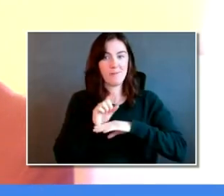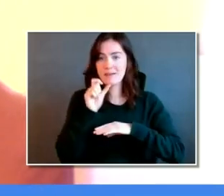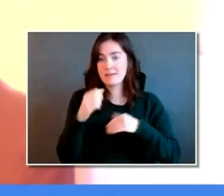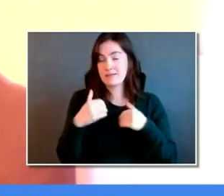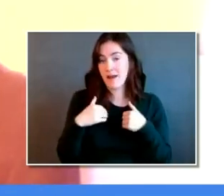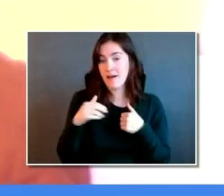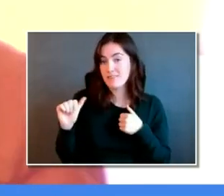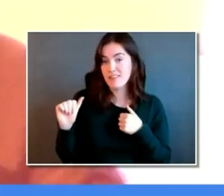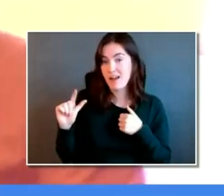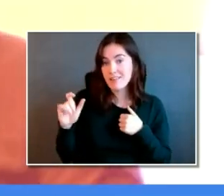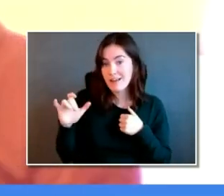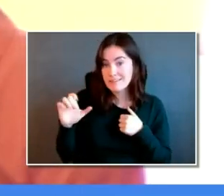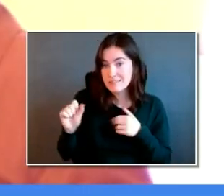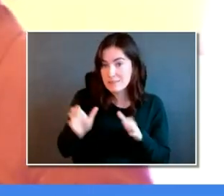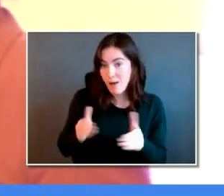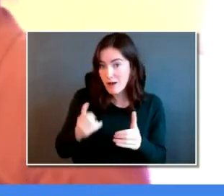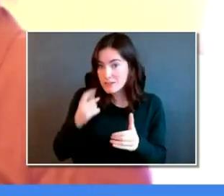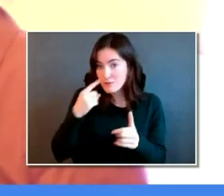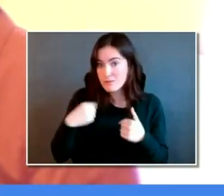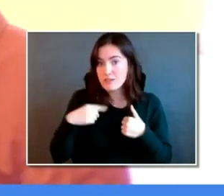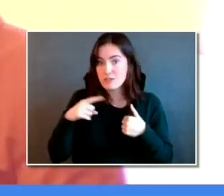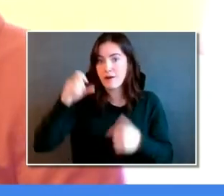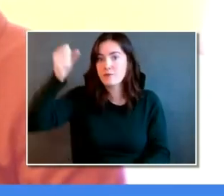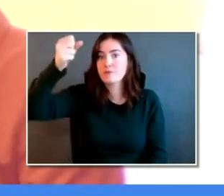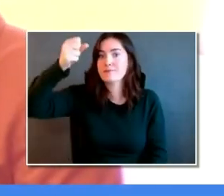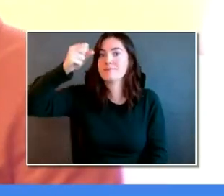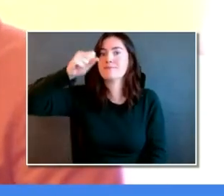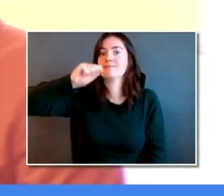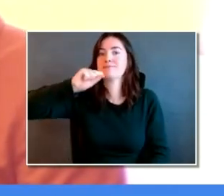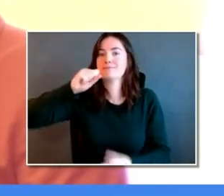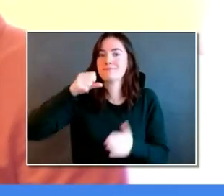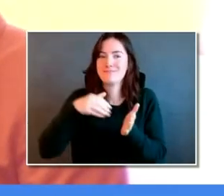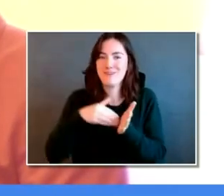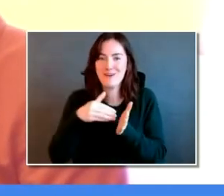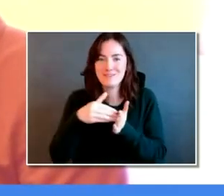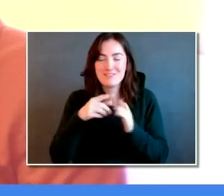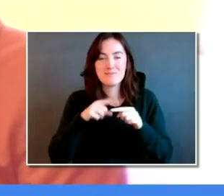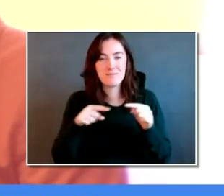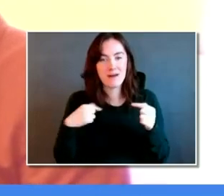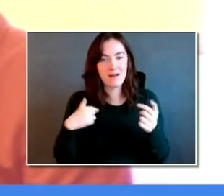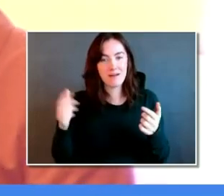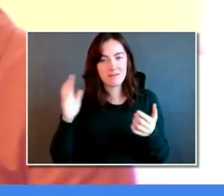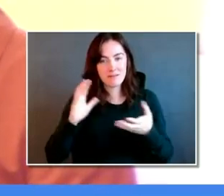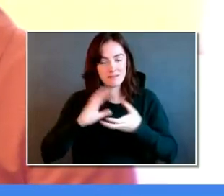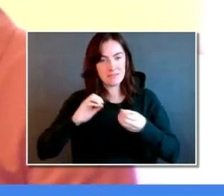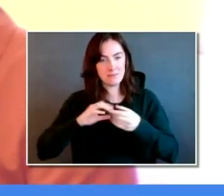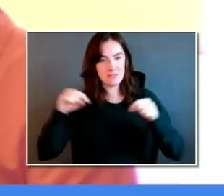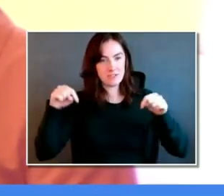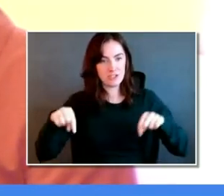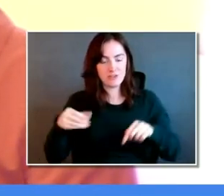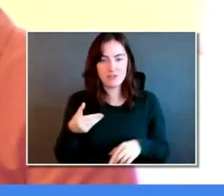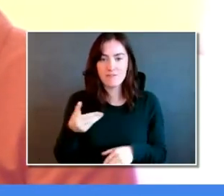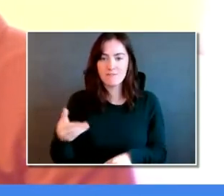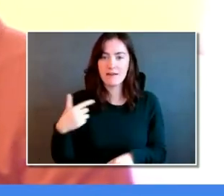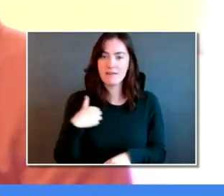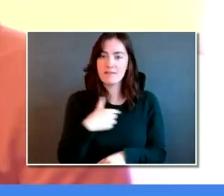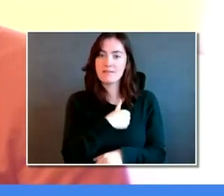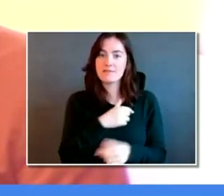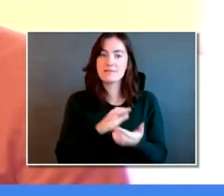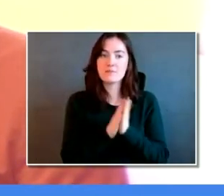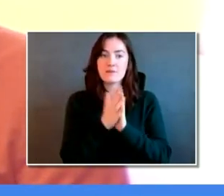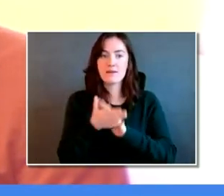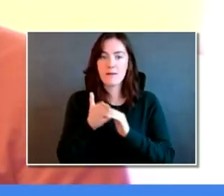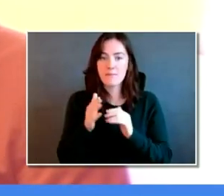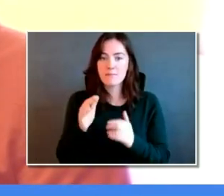then, so I had to play with the mic a lot. But I made a speech here that invited us to become an